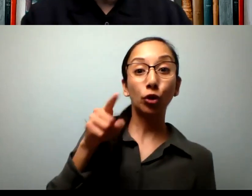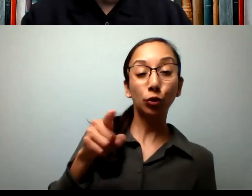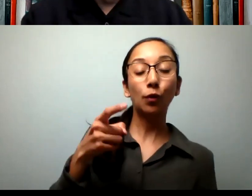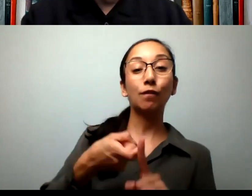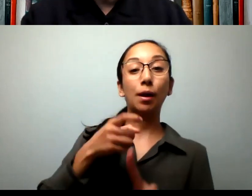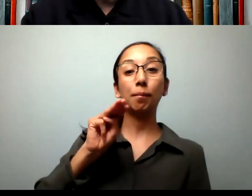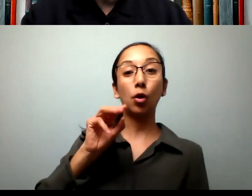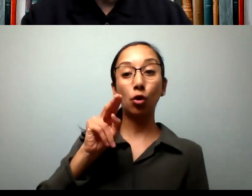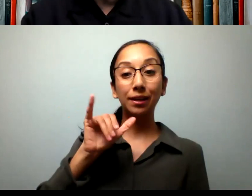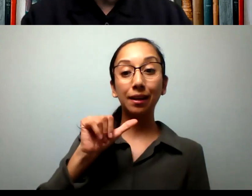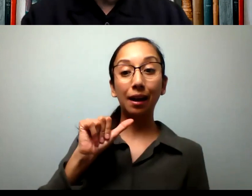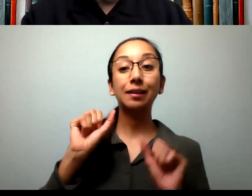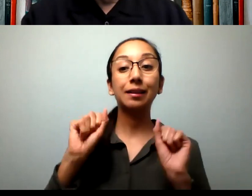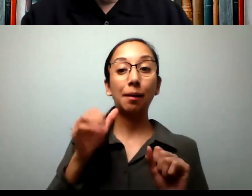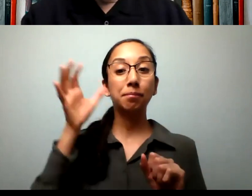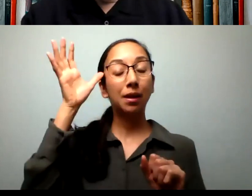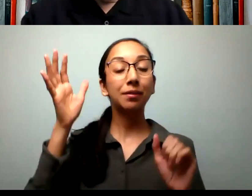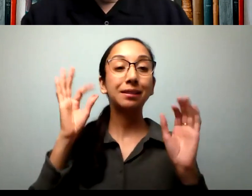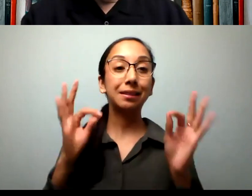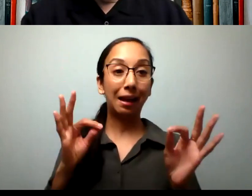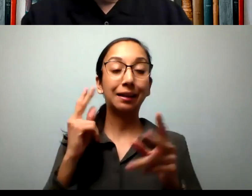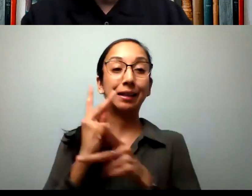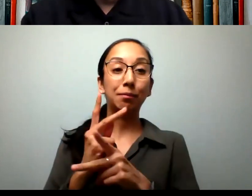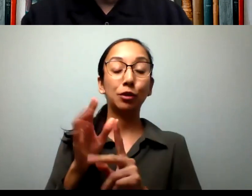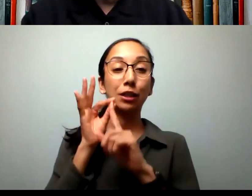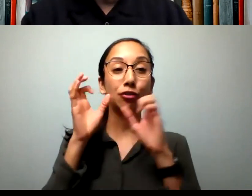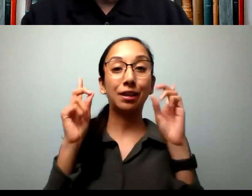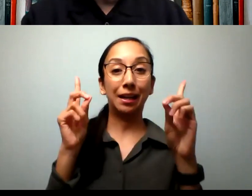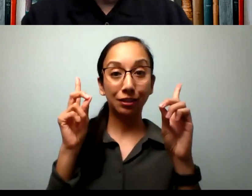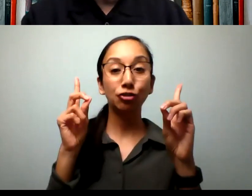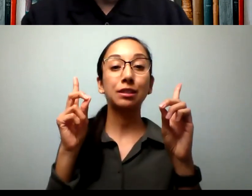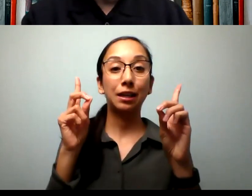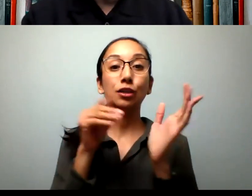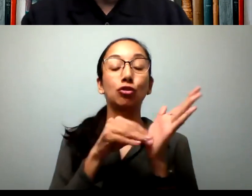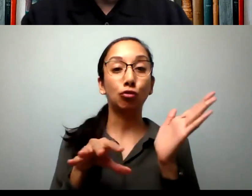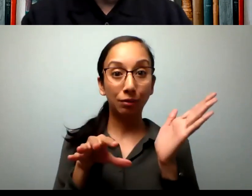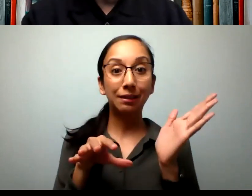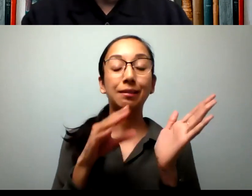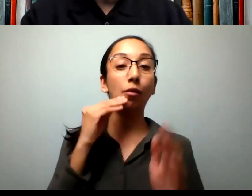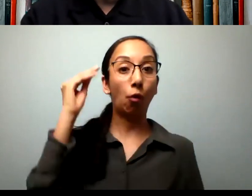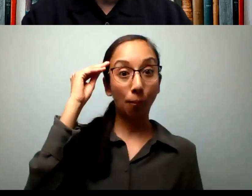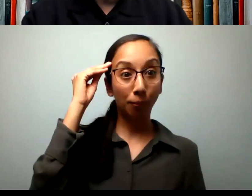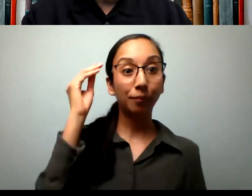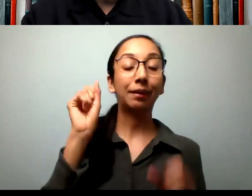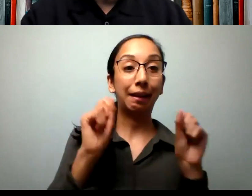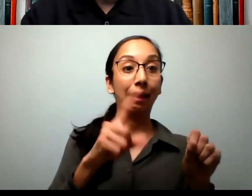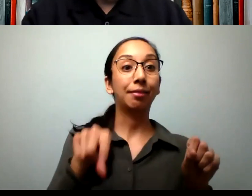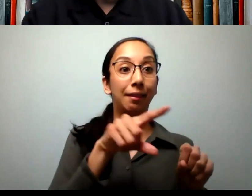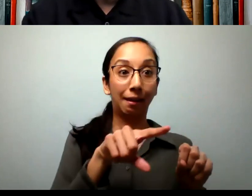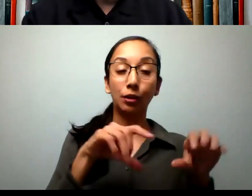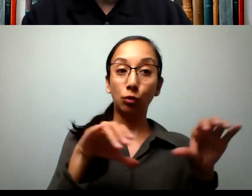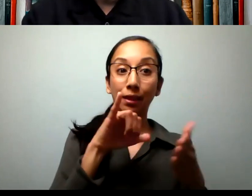decide to keep their special education students at home do so without worrying that